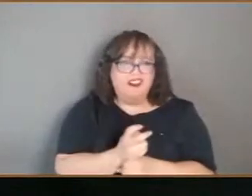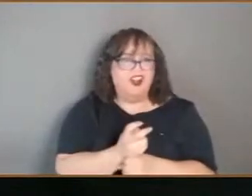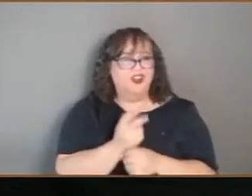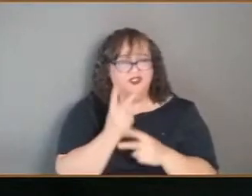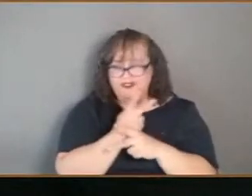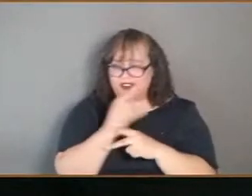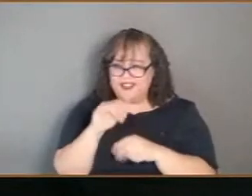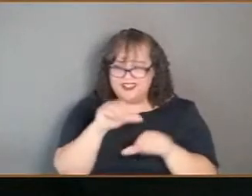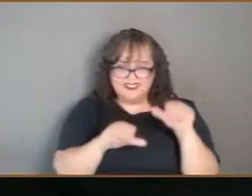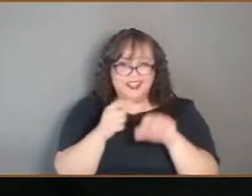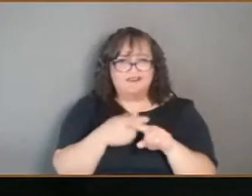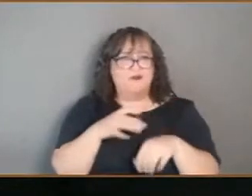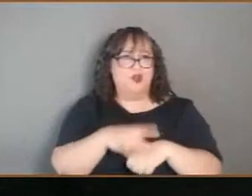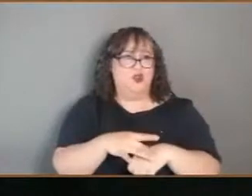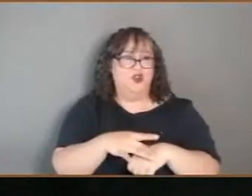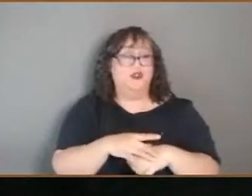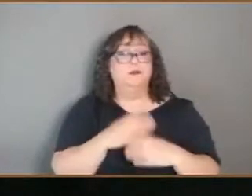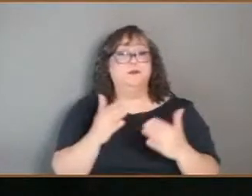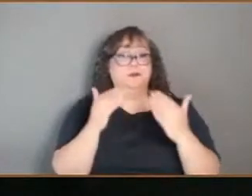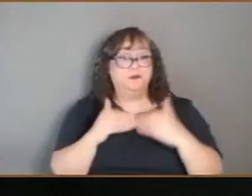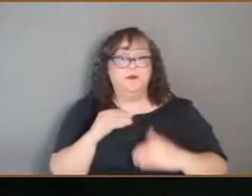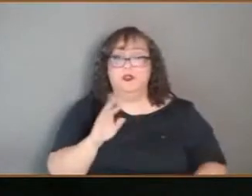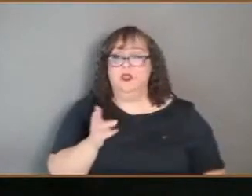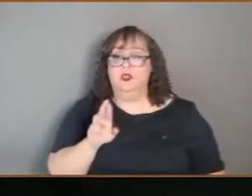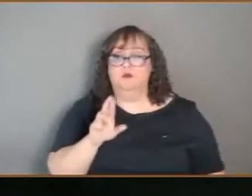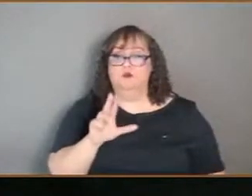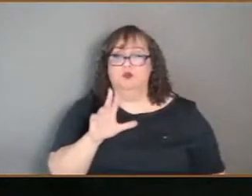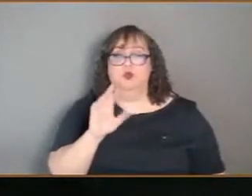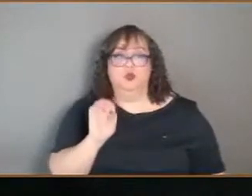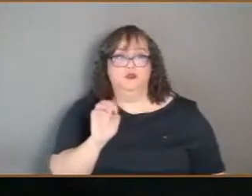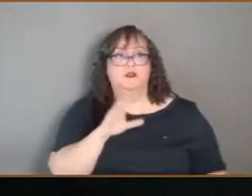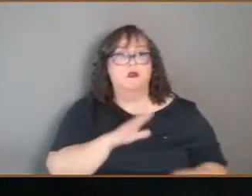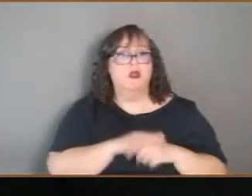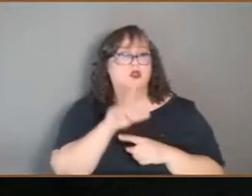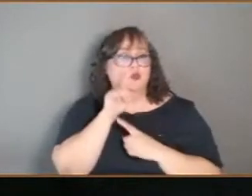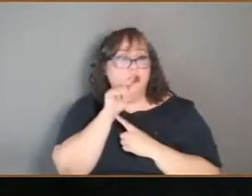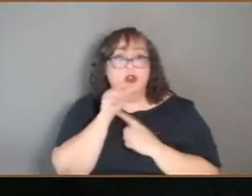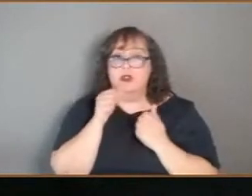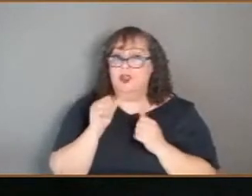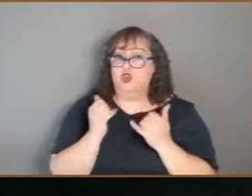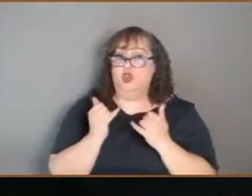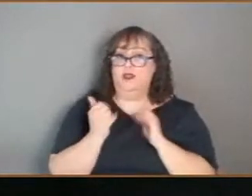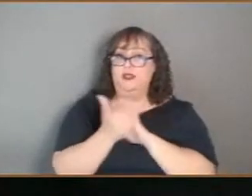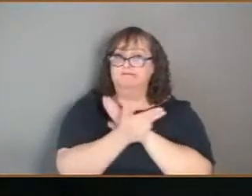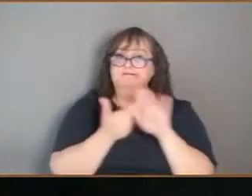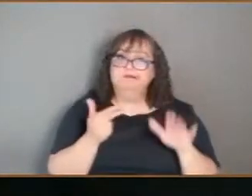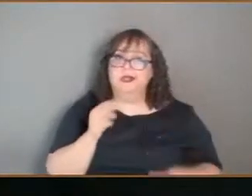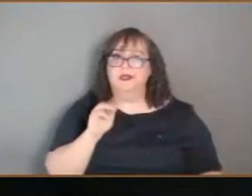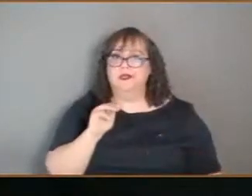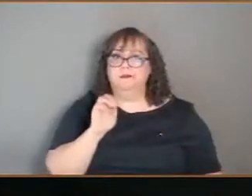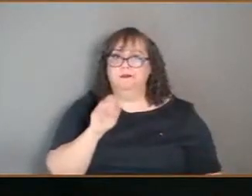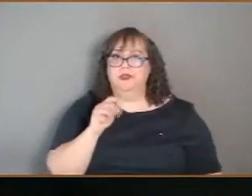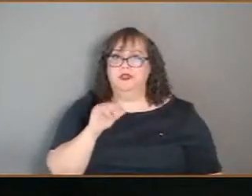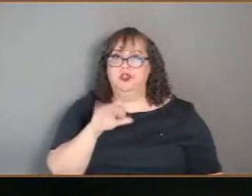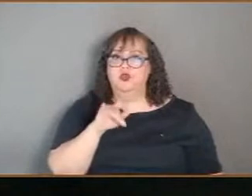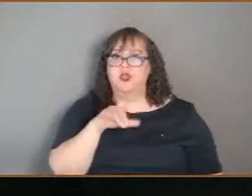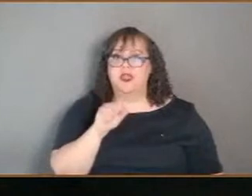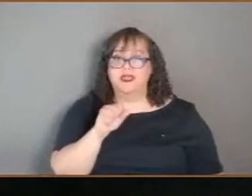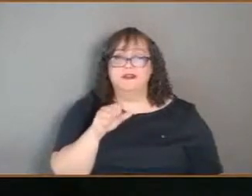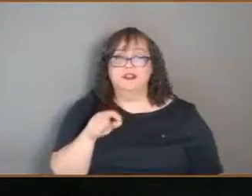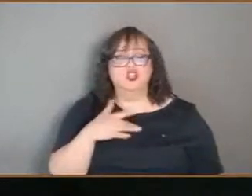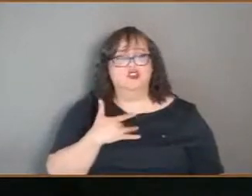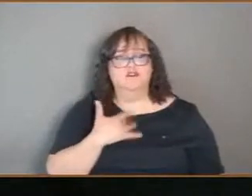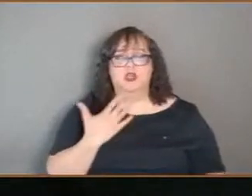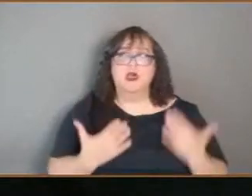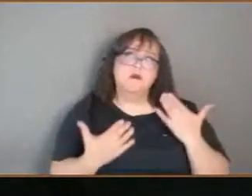Twitter, are there any currently classified meteorites that you suspect may have come from the asteroids Lucy will be visiting, similar to